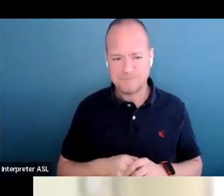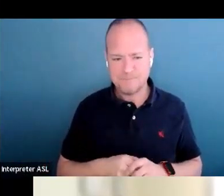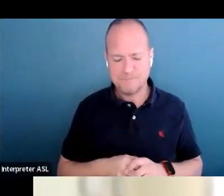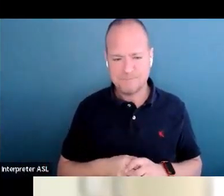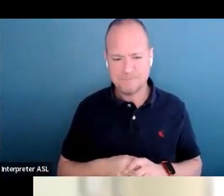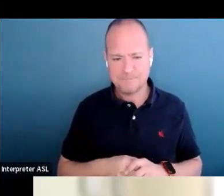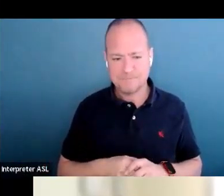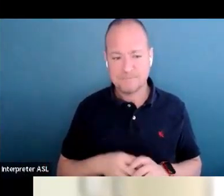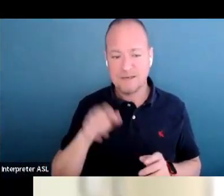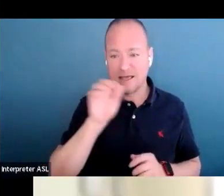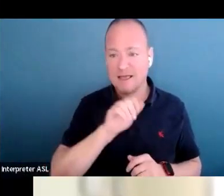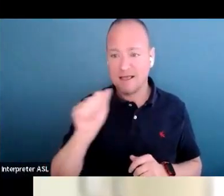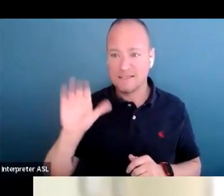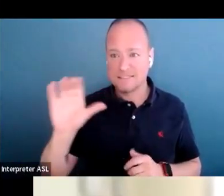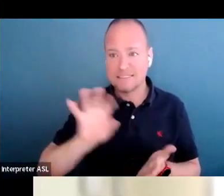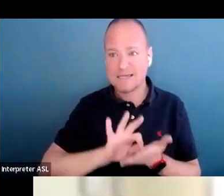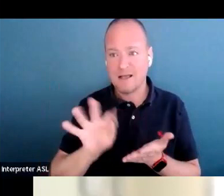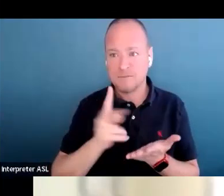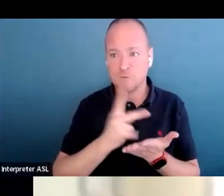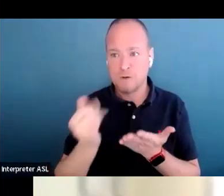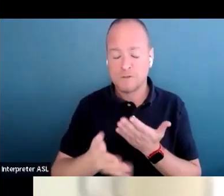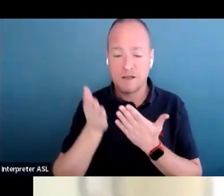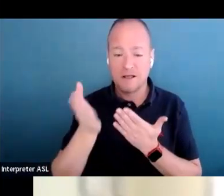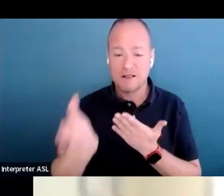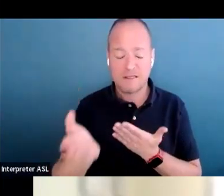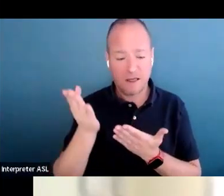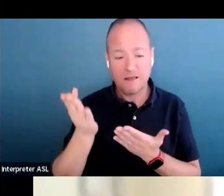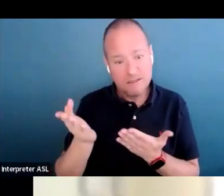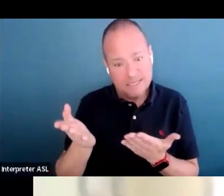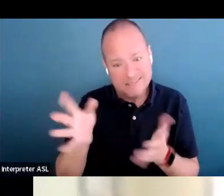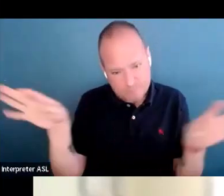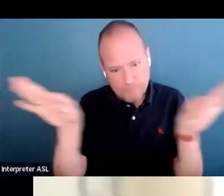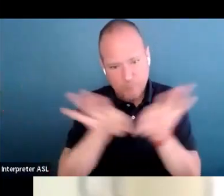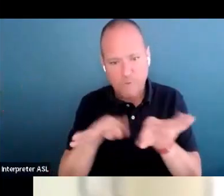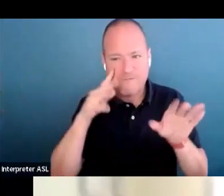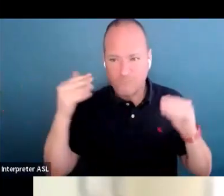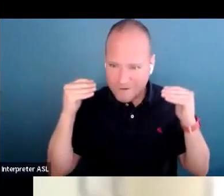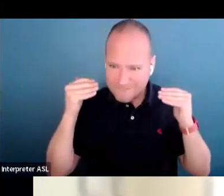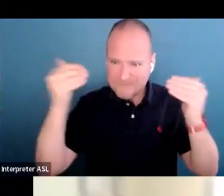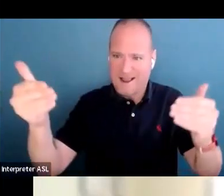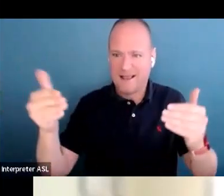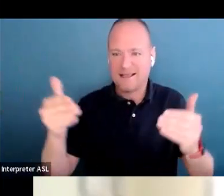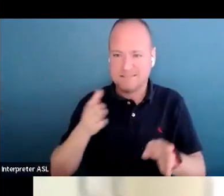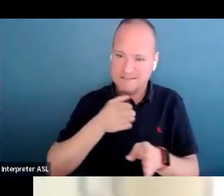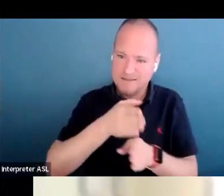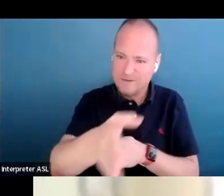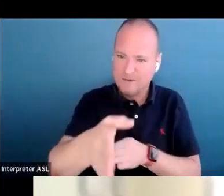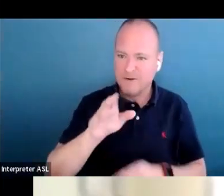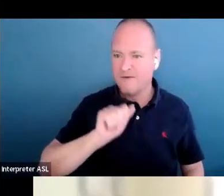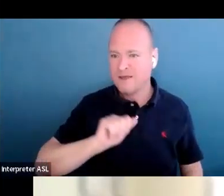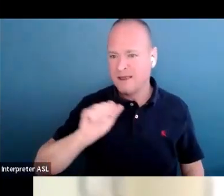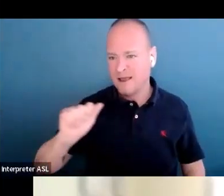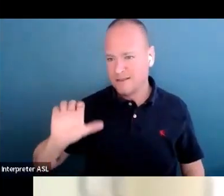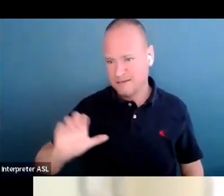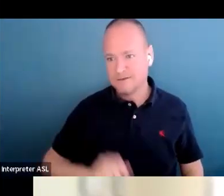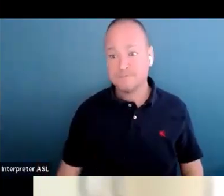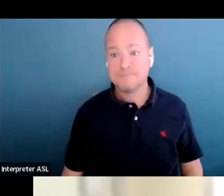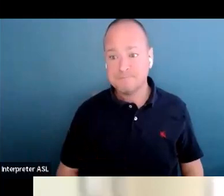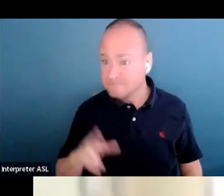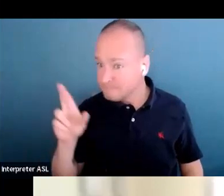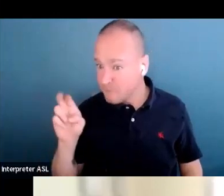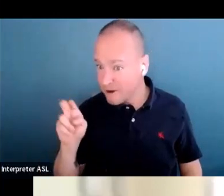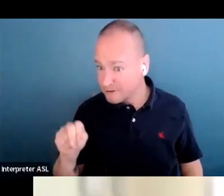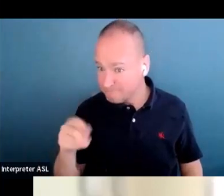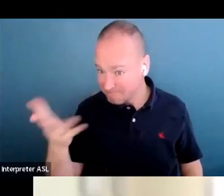The AAC Counts Project is therefore crucial to advancing the field of AAC." Ren?